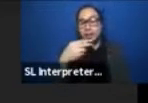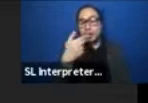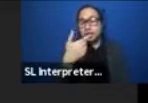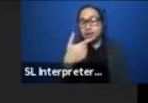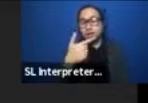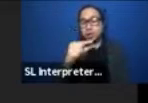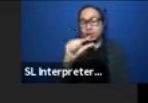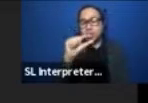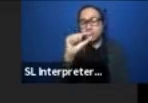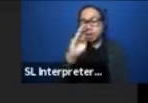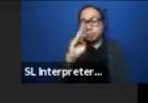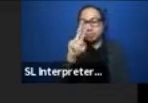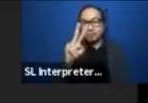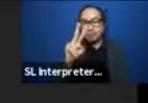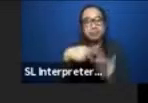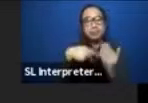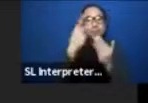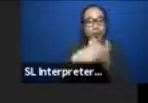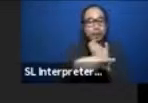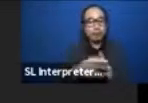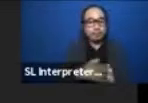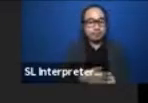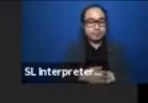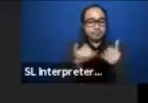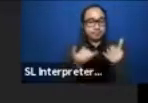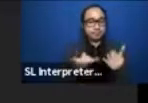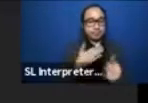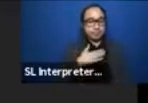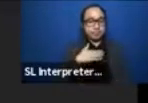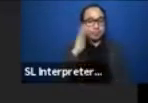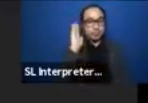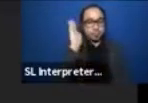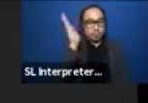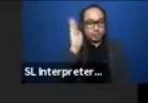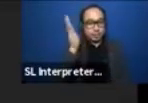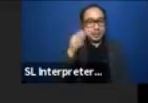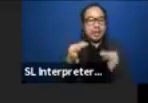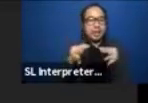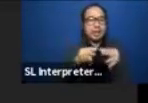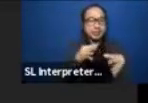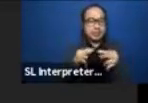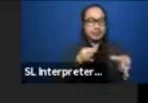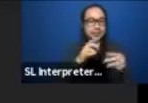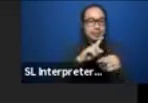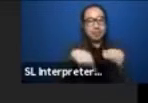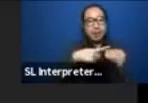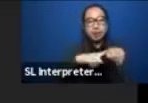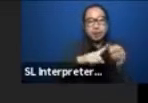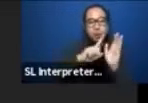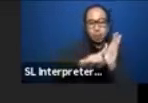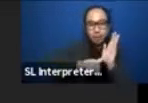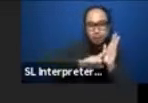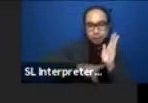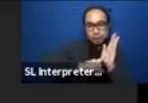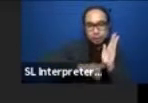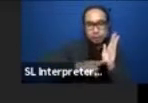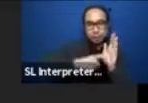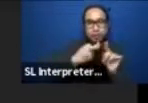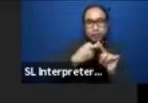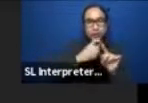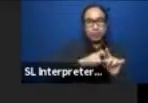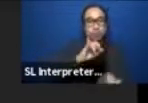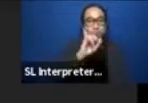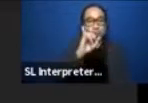In this presentation, what I will be doing is that I'll be talking about a research that was conducted by the YP Foundation